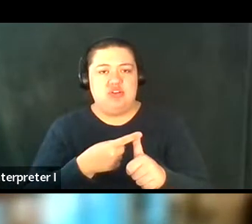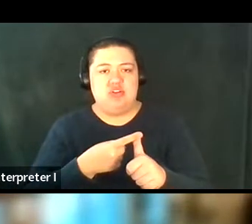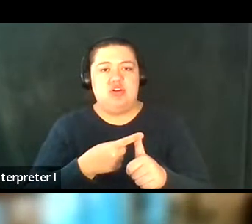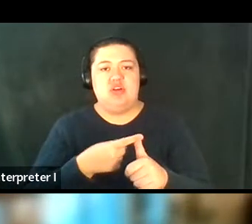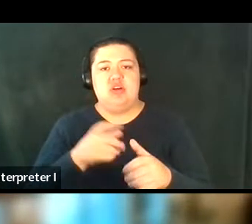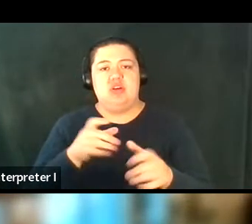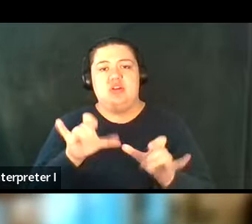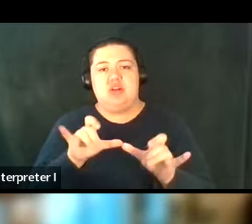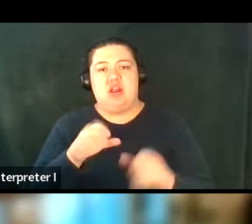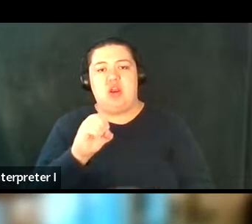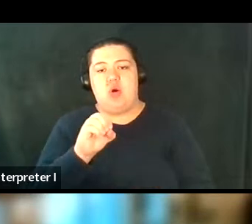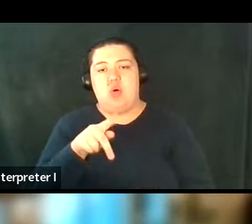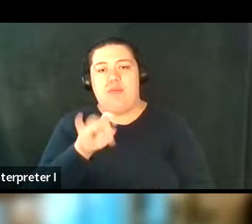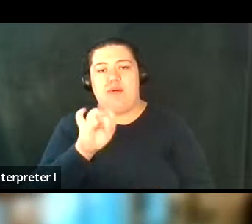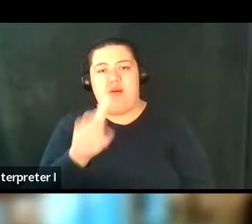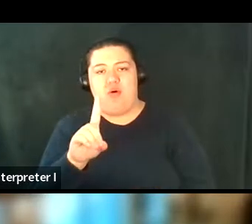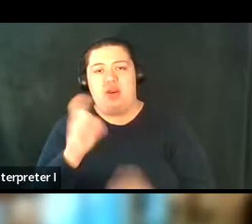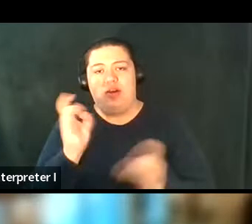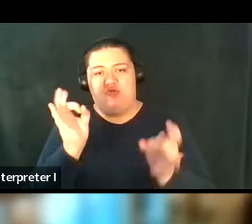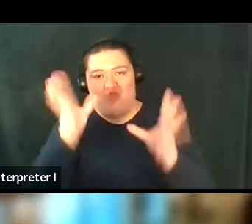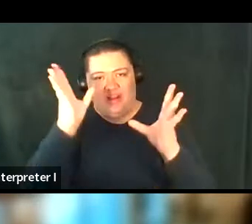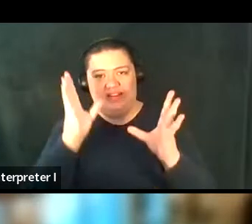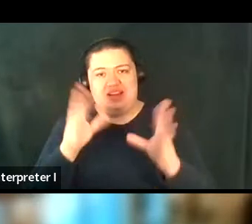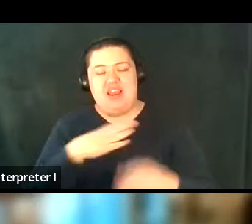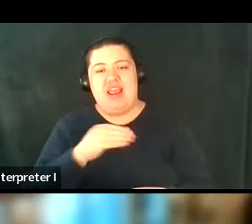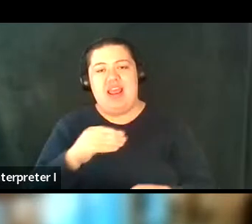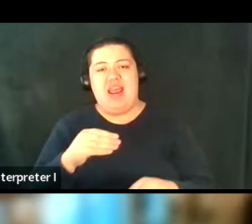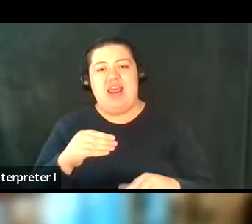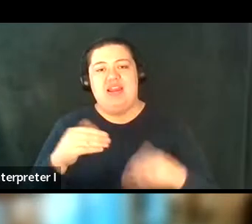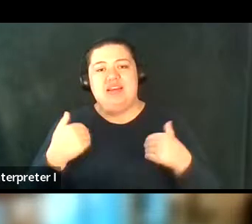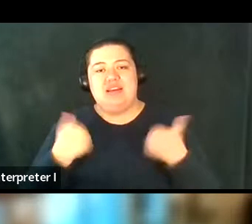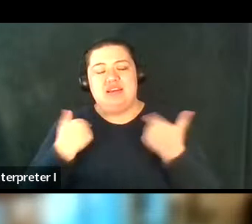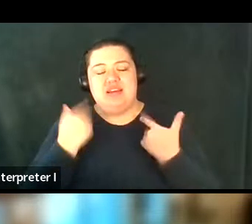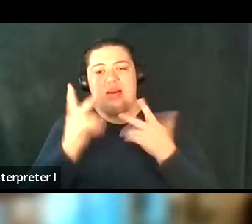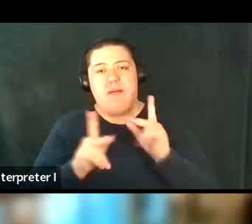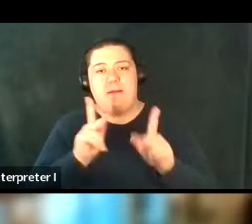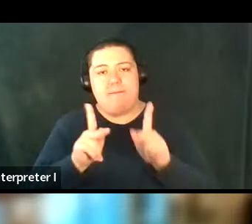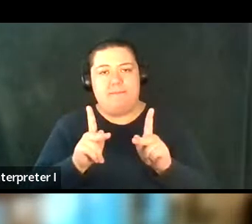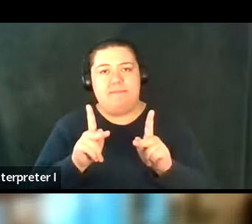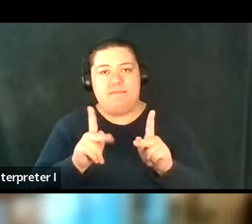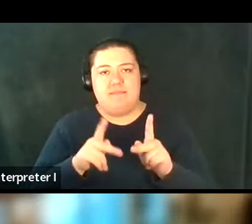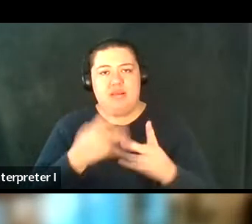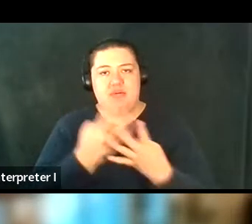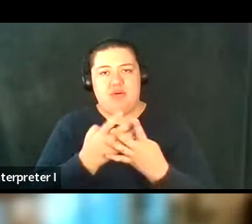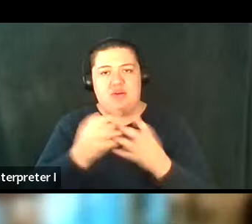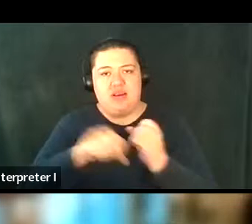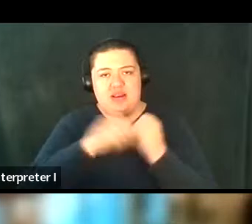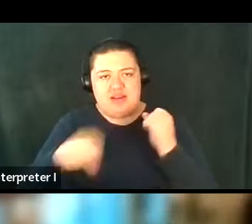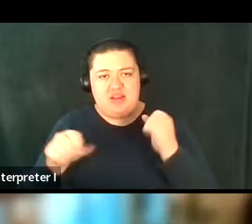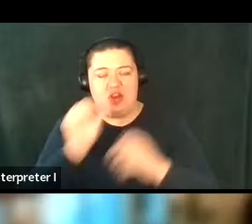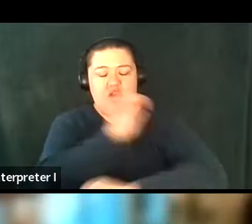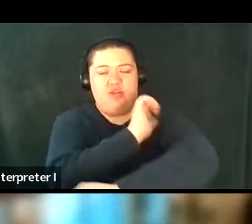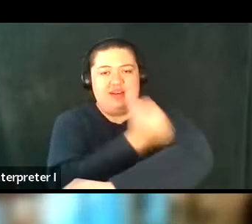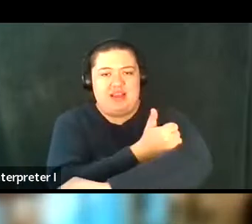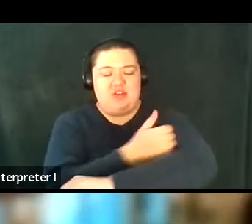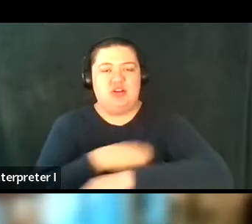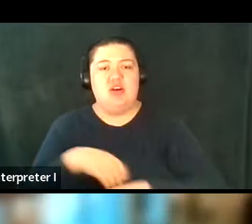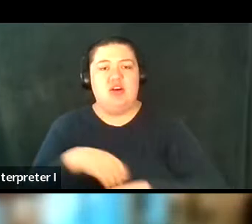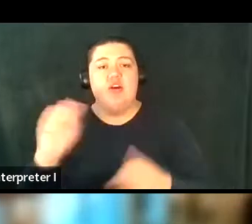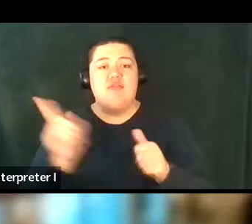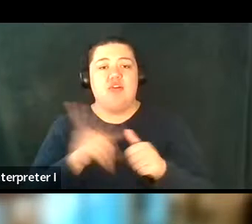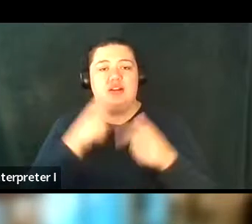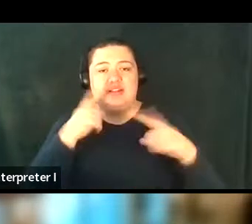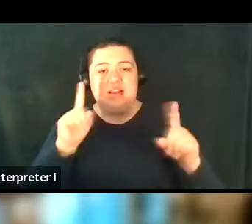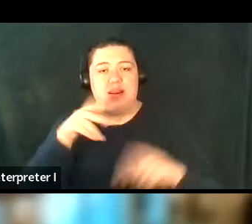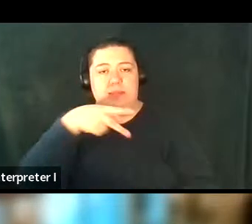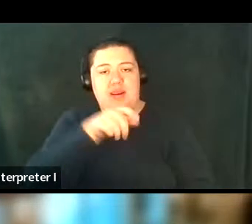opioid crisis and juvenile crime public emergencies extension authorization. First is the declaration